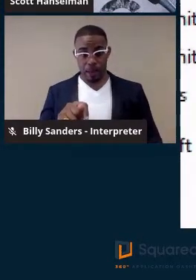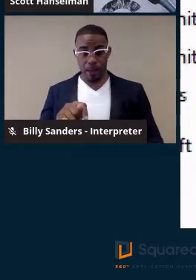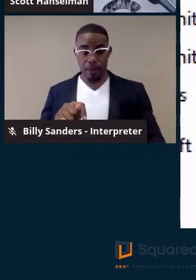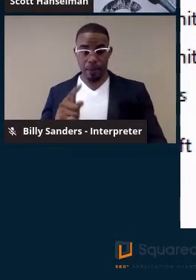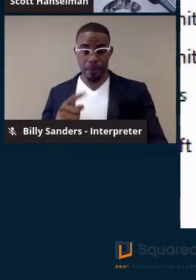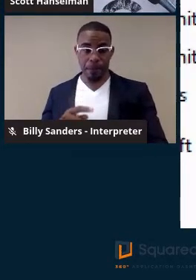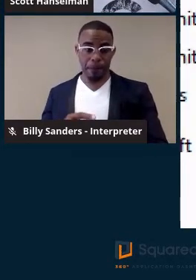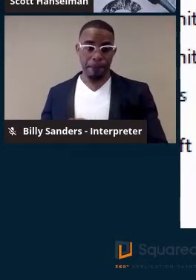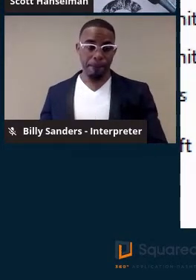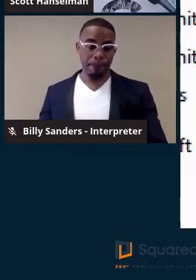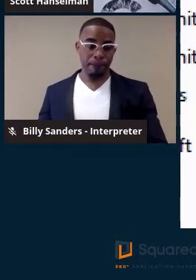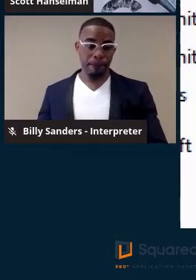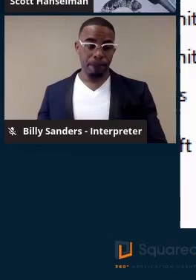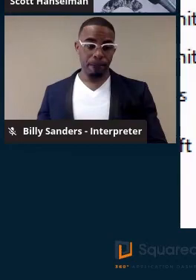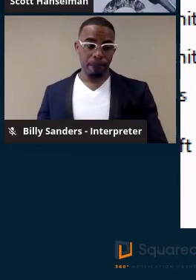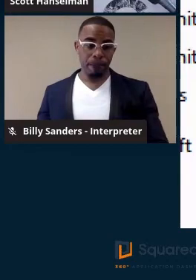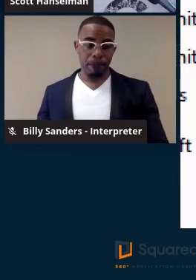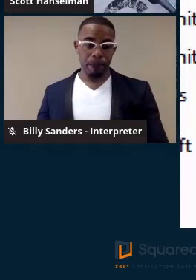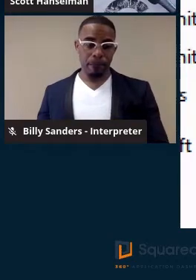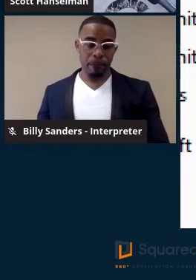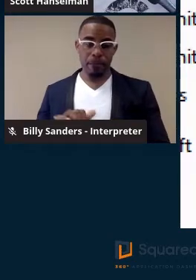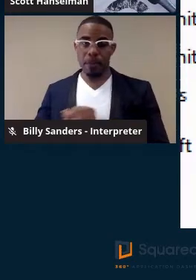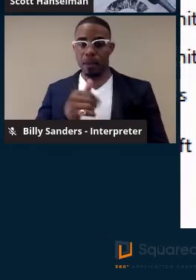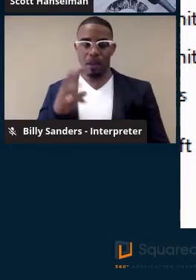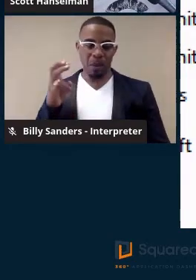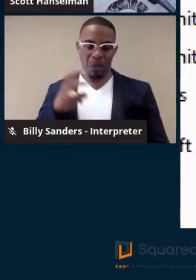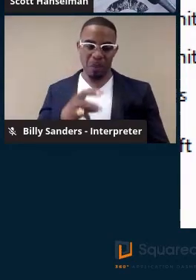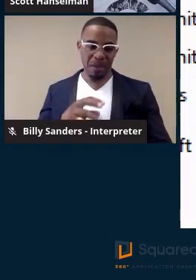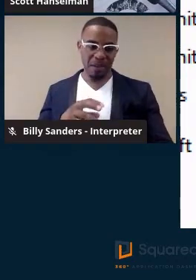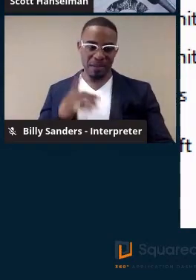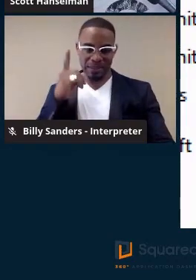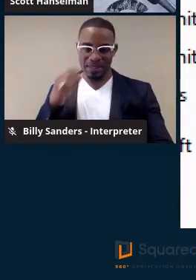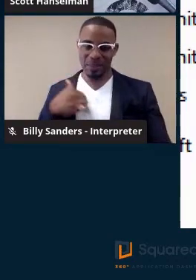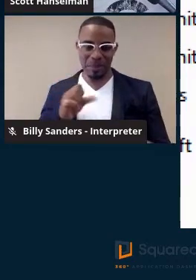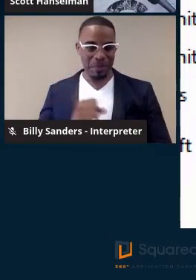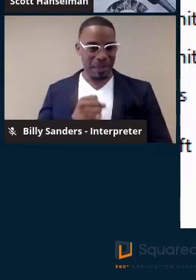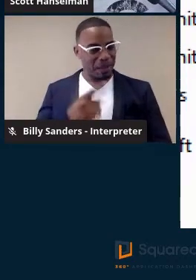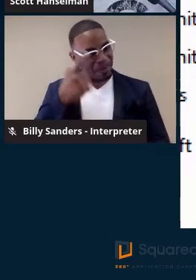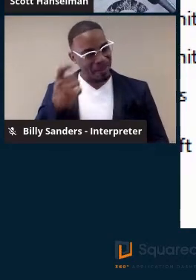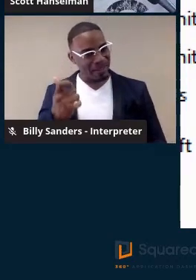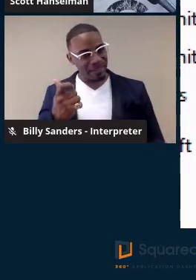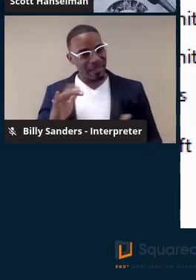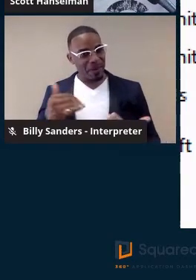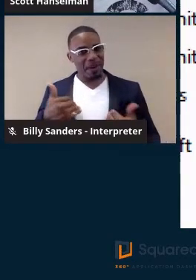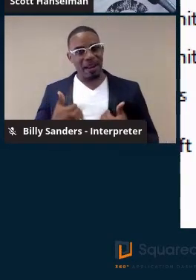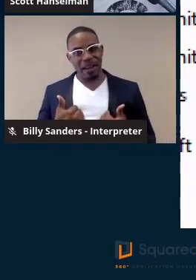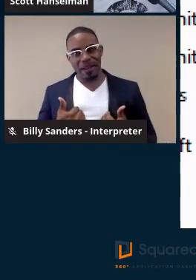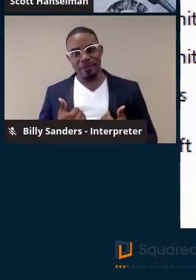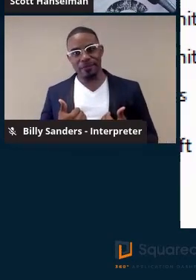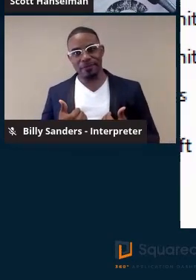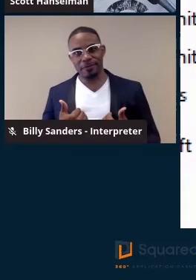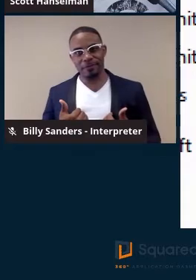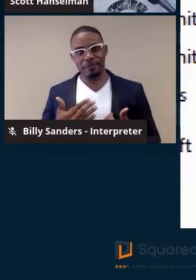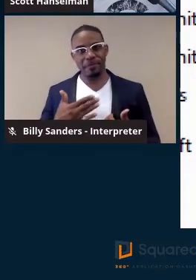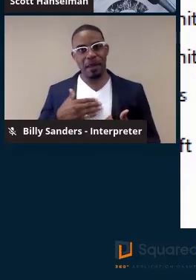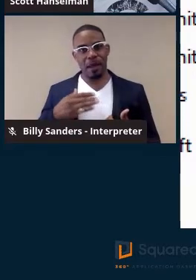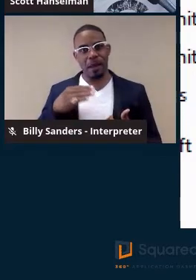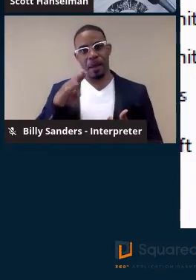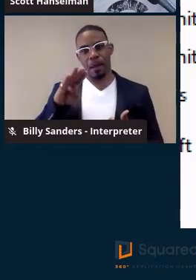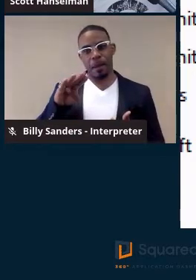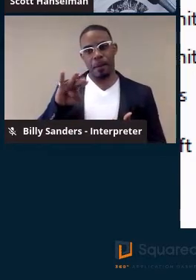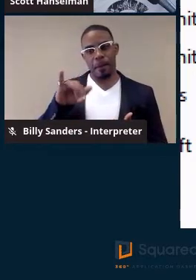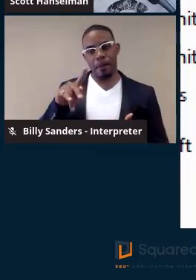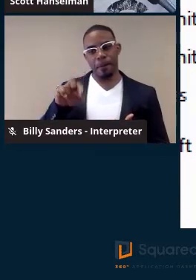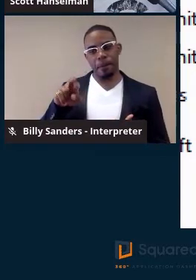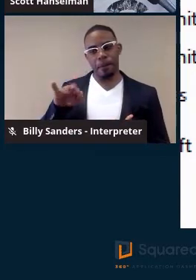here. And this is another weird decision that we made, because I've got my binaries, my